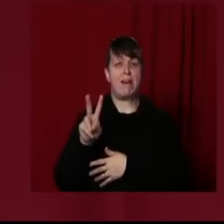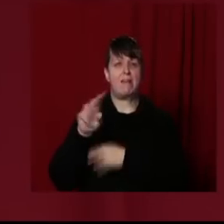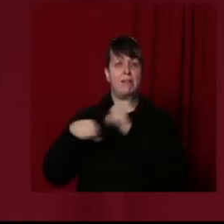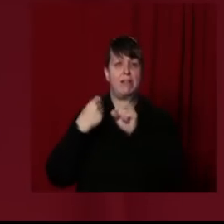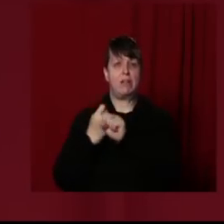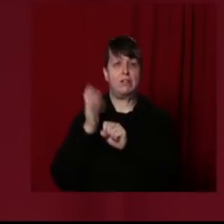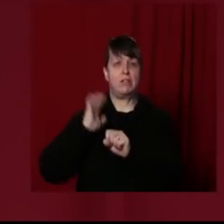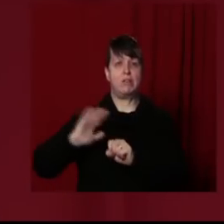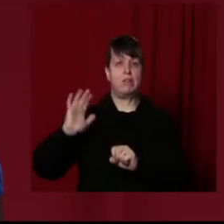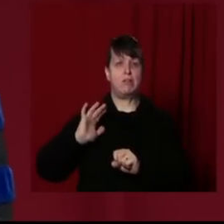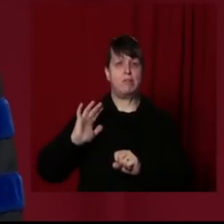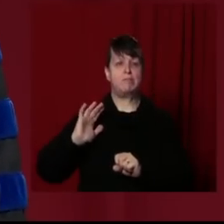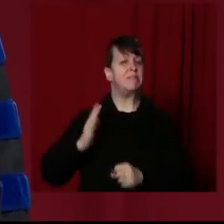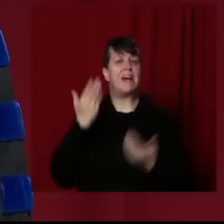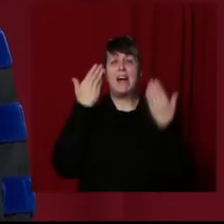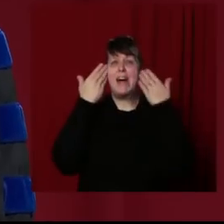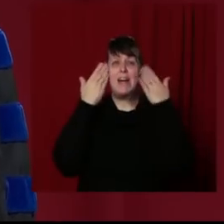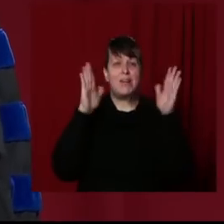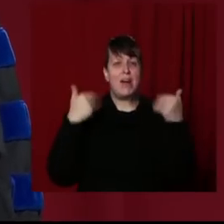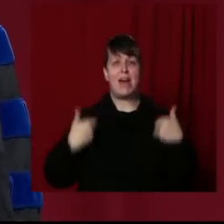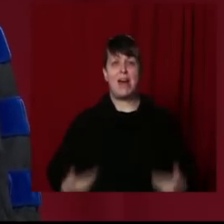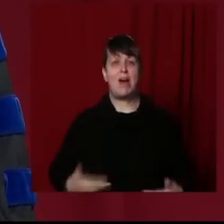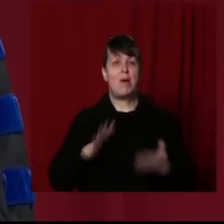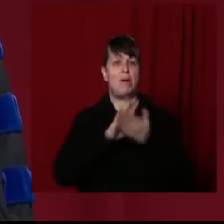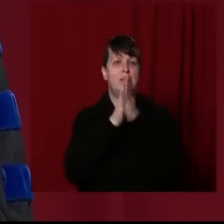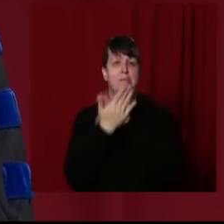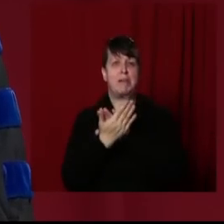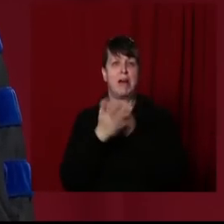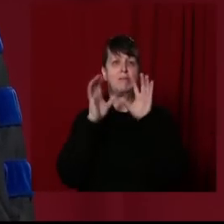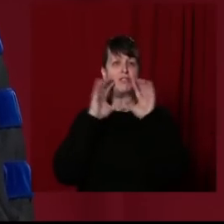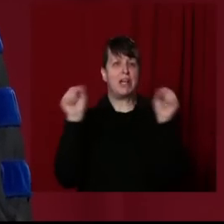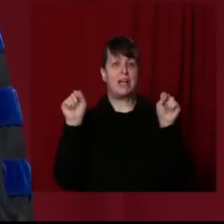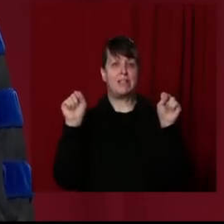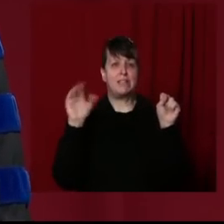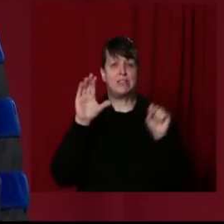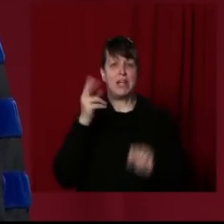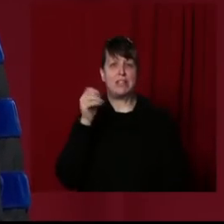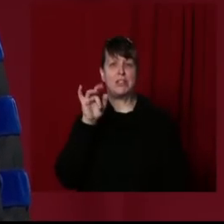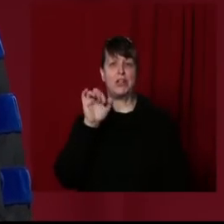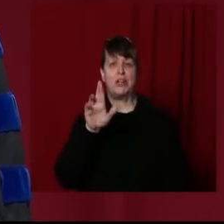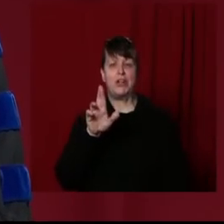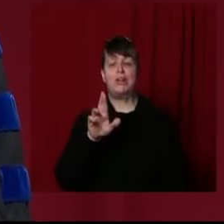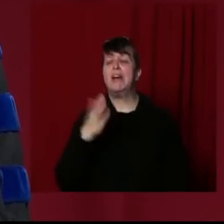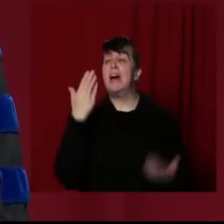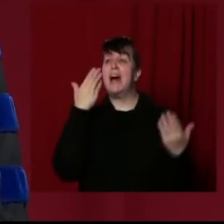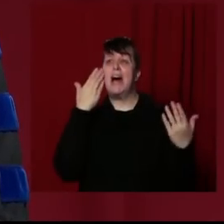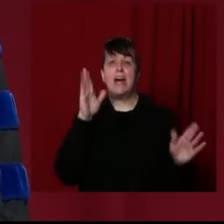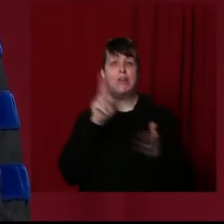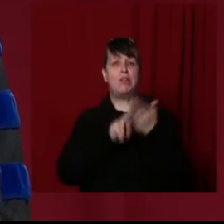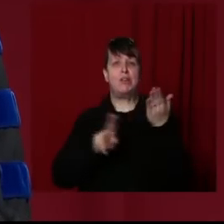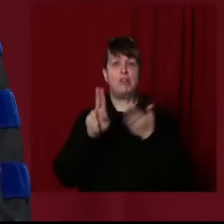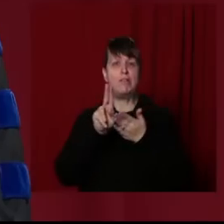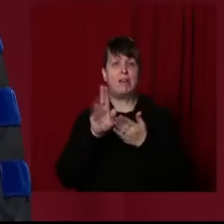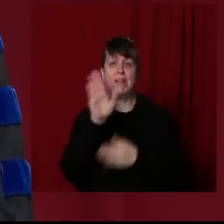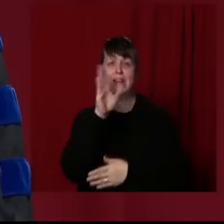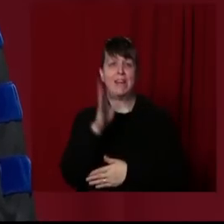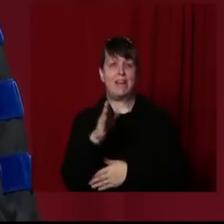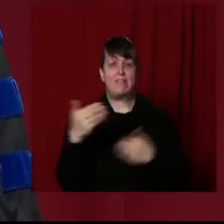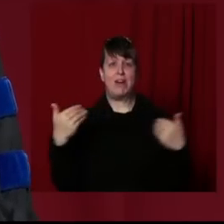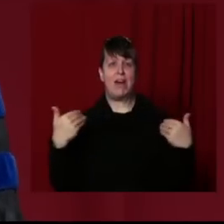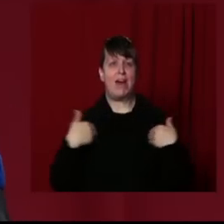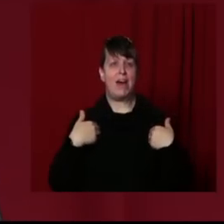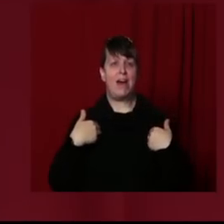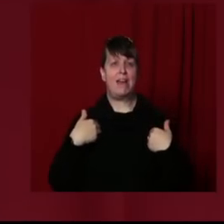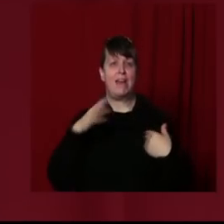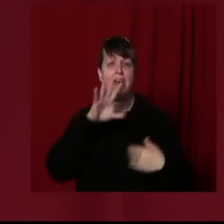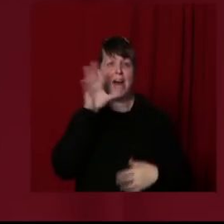that I wanted to be a chancellor. I didn't know that the university had never had an